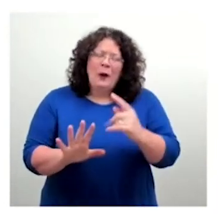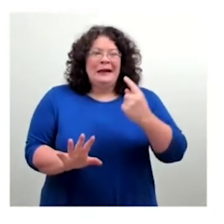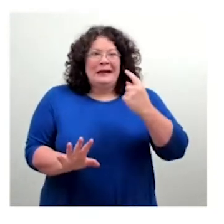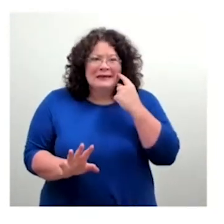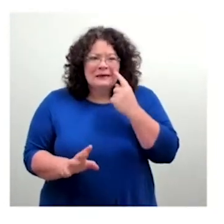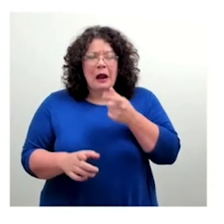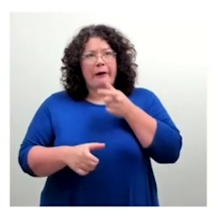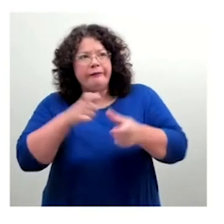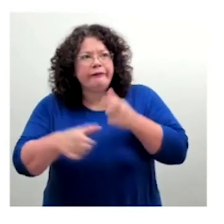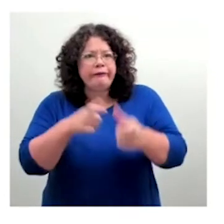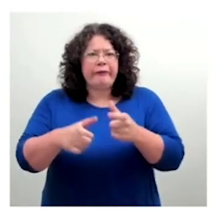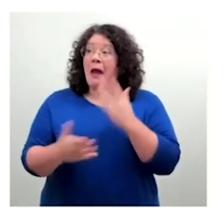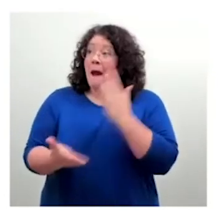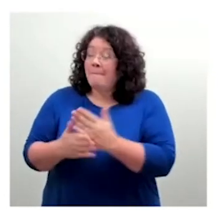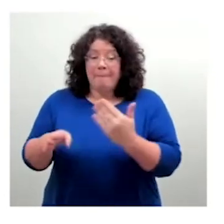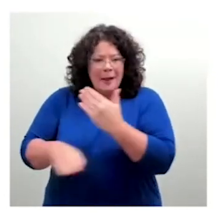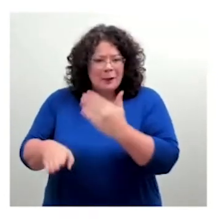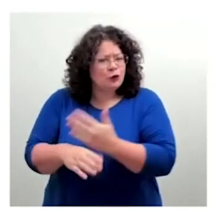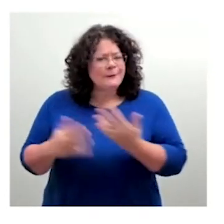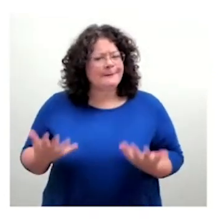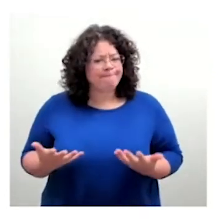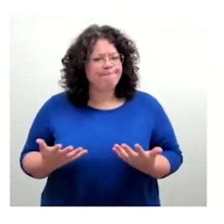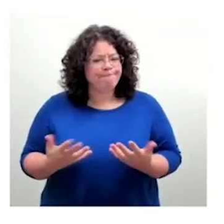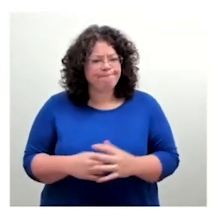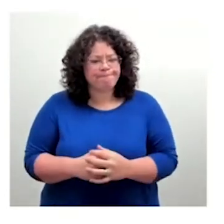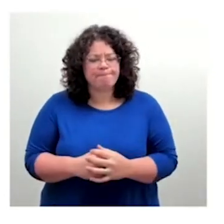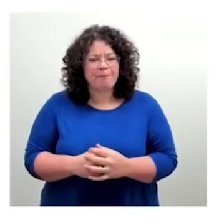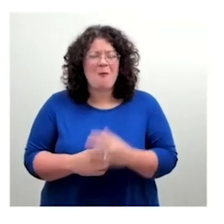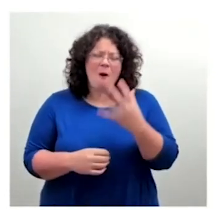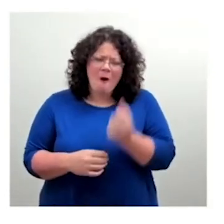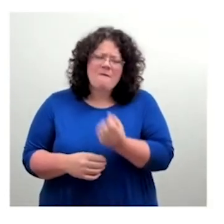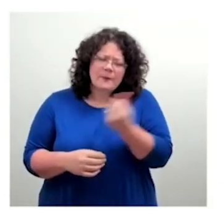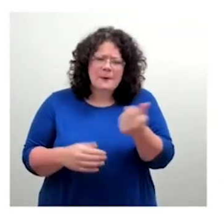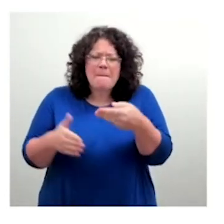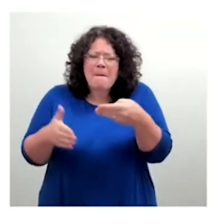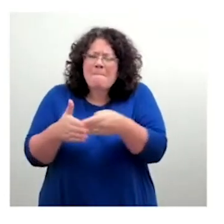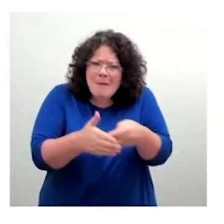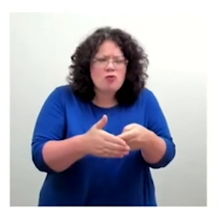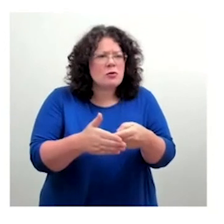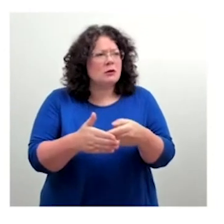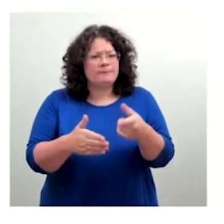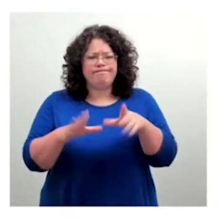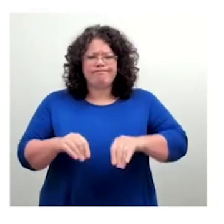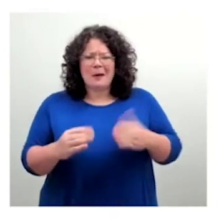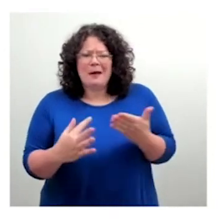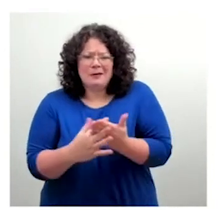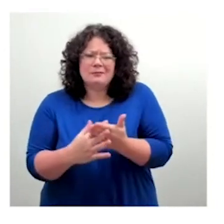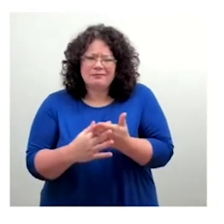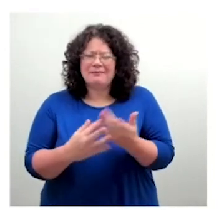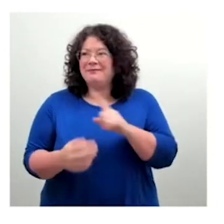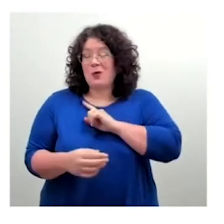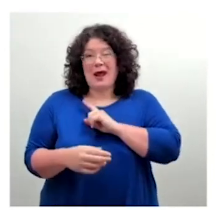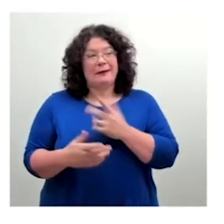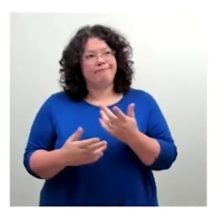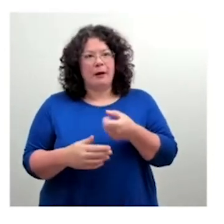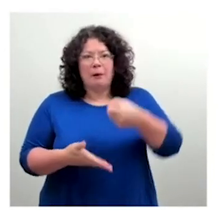as possible. Really importantly, do user research and testing with disabled people. Give people easy ways to tell you about the barriers